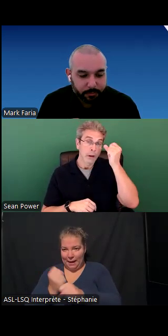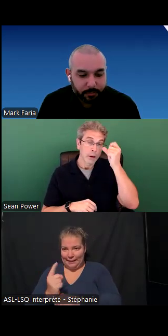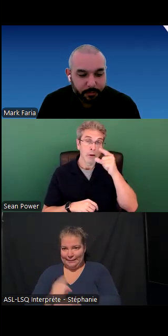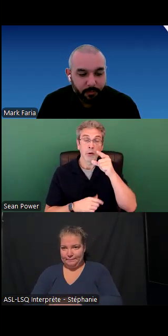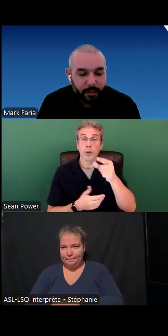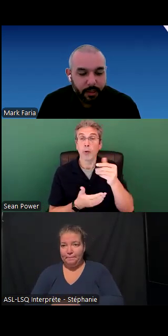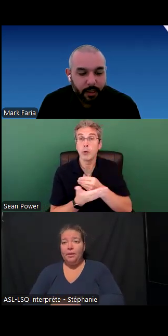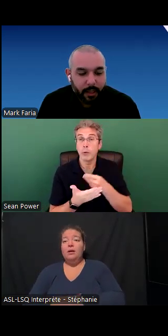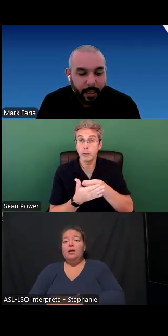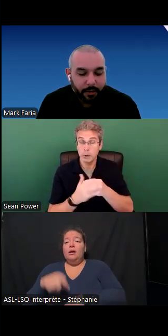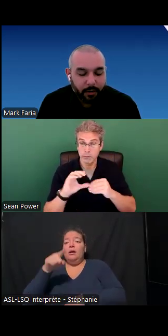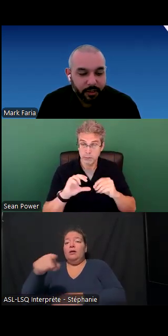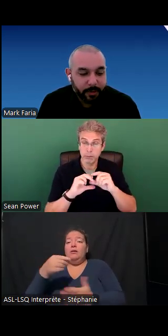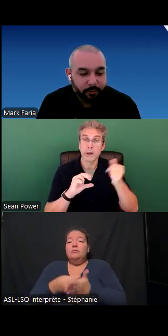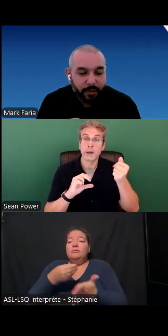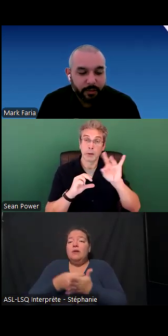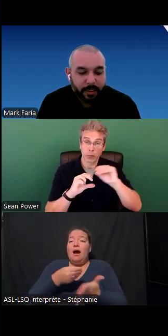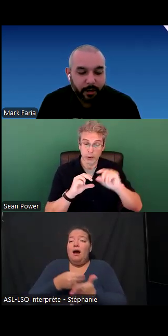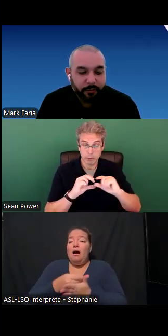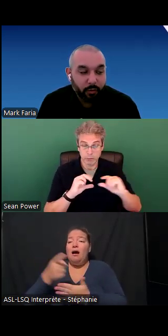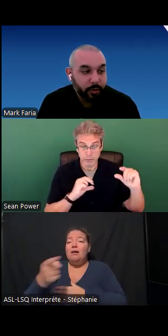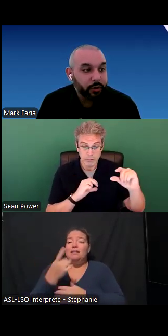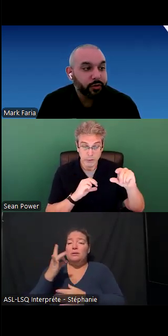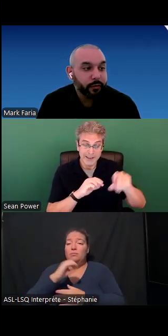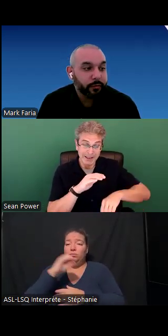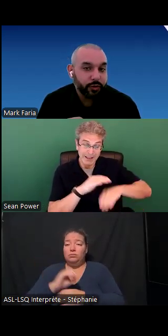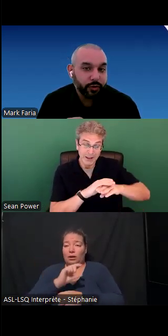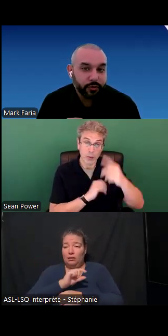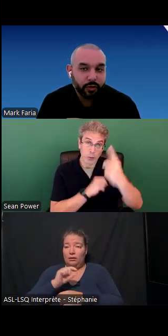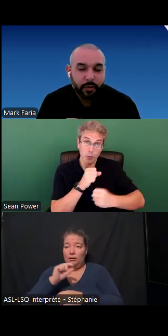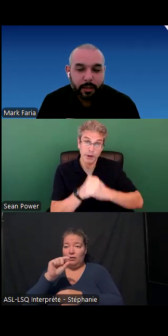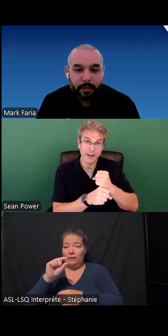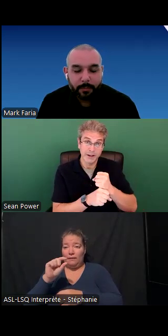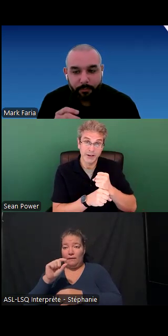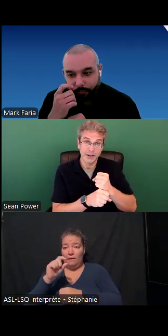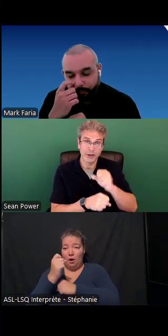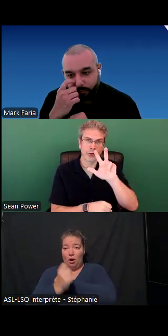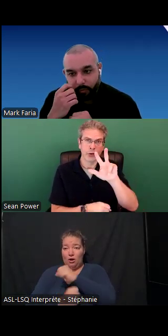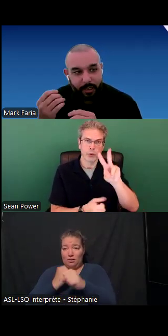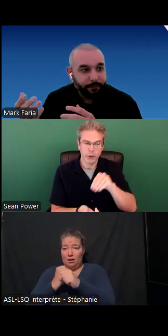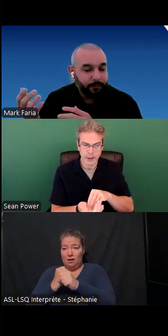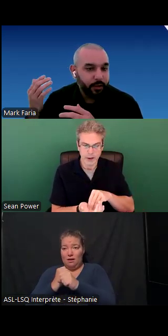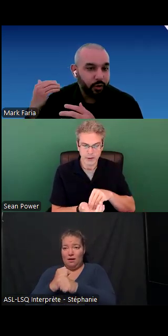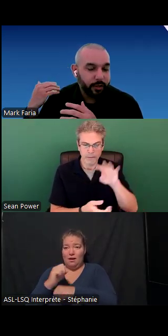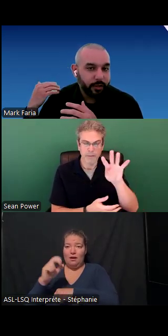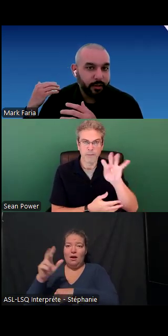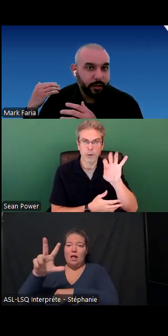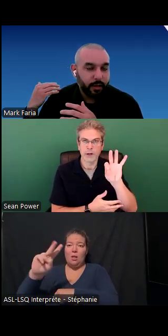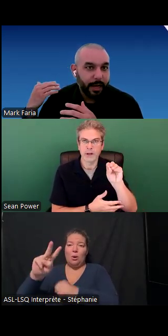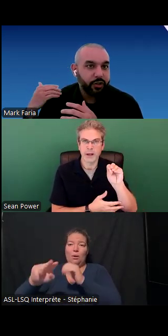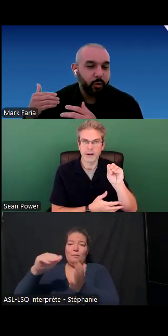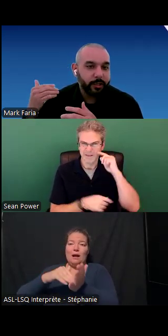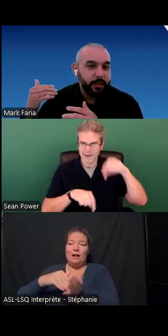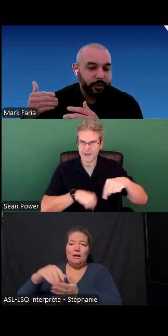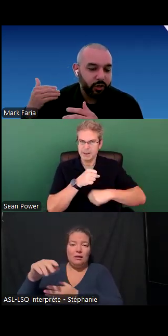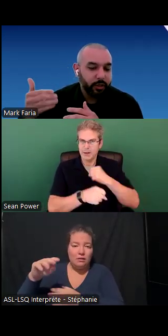$32,490. And RSP room can be carried forward also for future use. So if